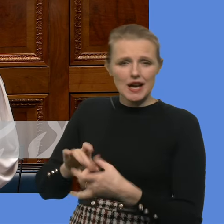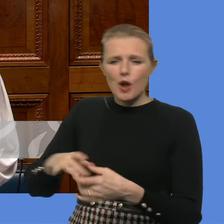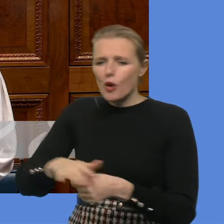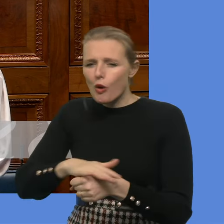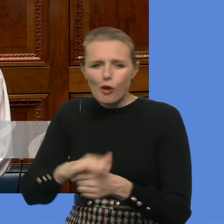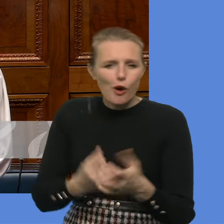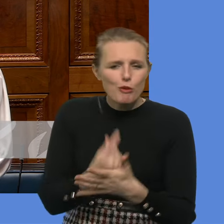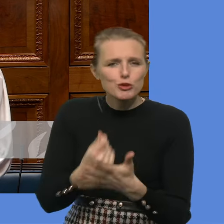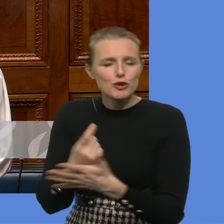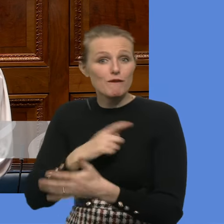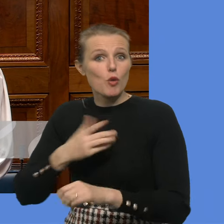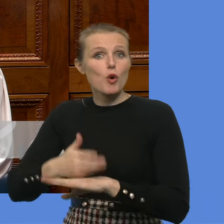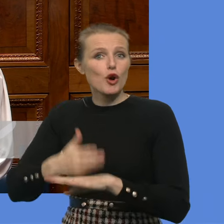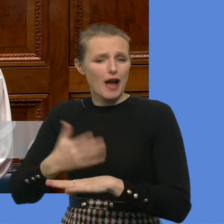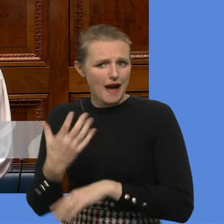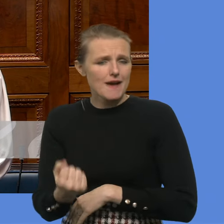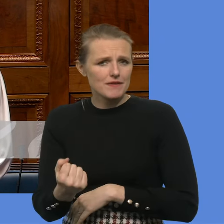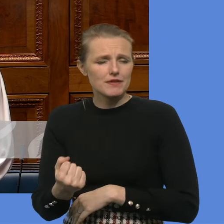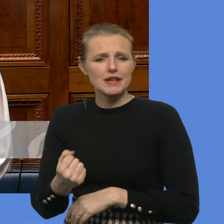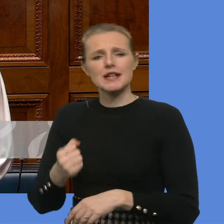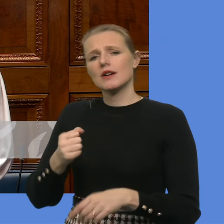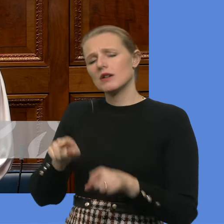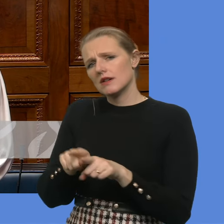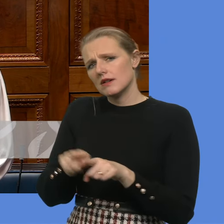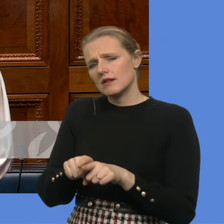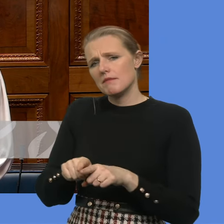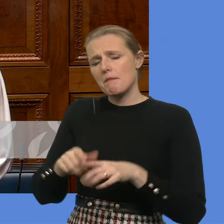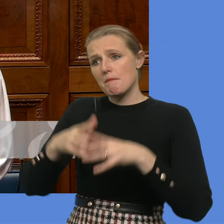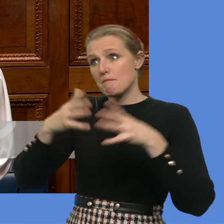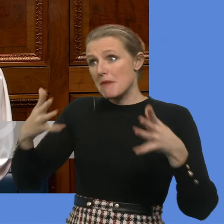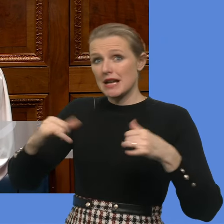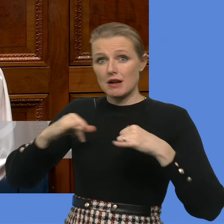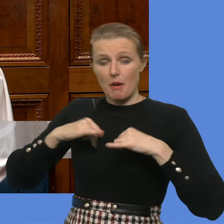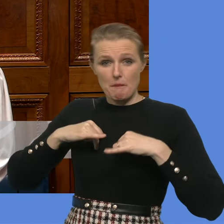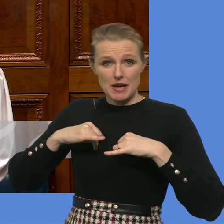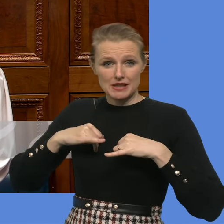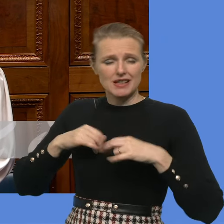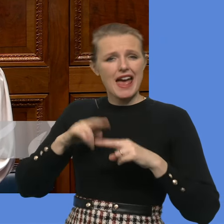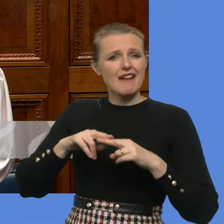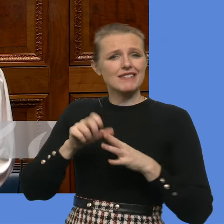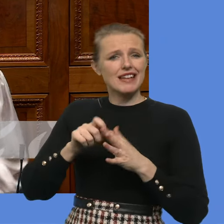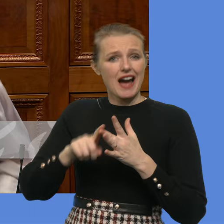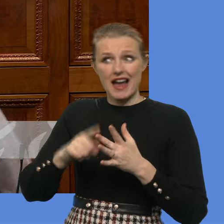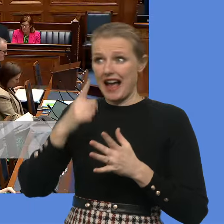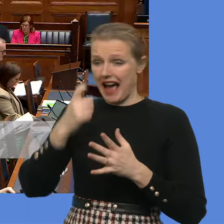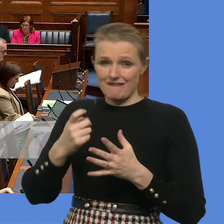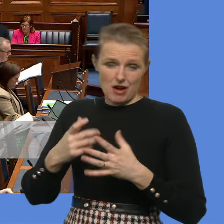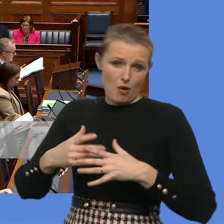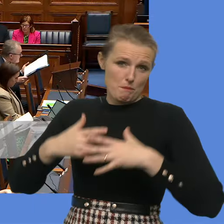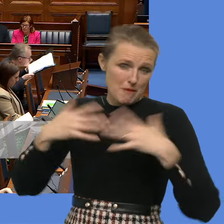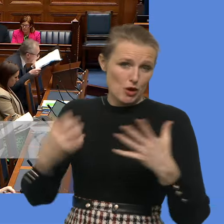opportunities, in conjunction with the potential opportunities that big companies and indeed FDI may bring?